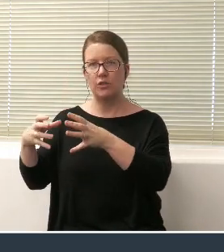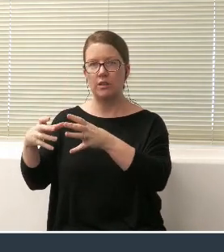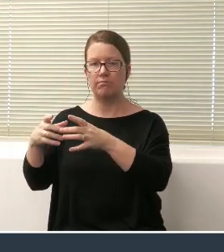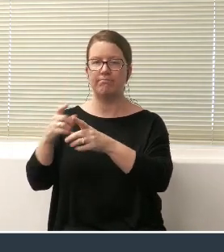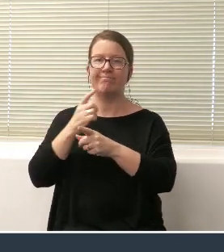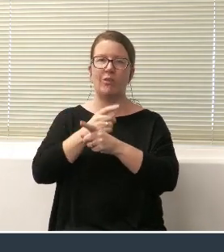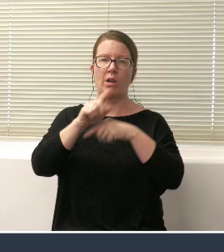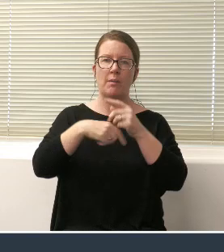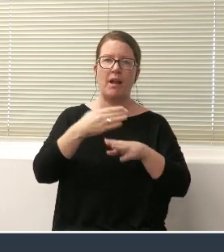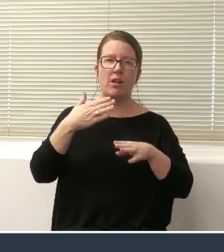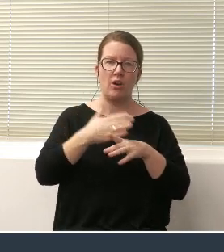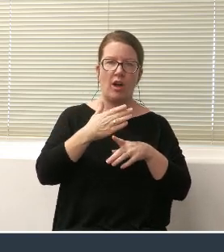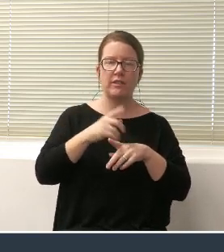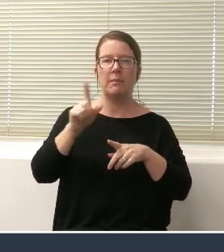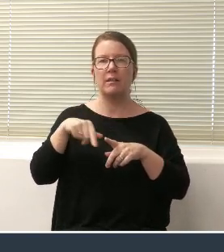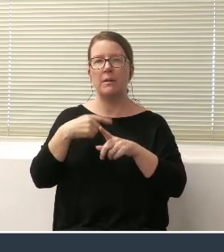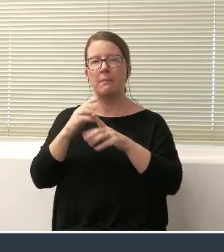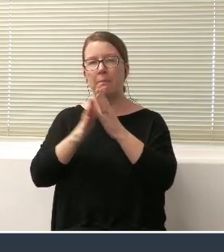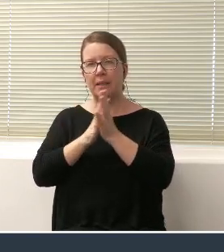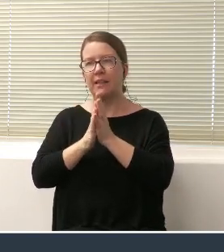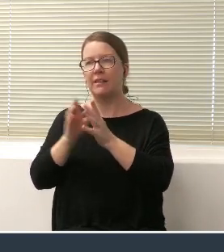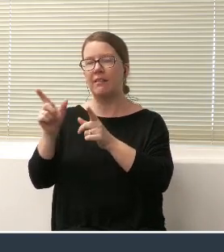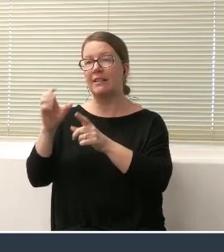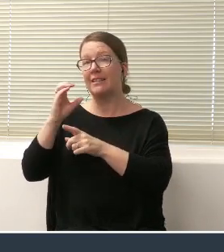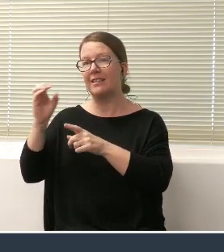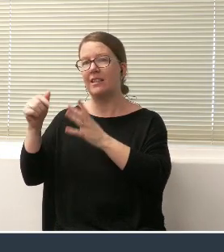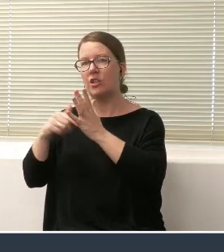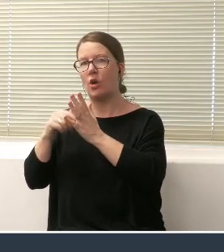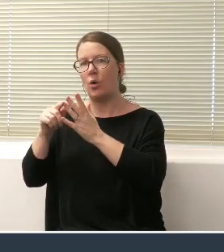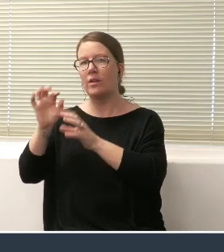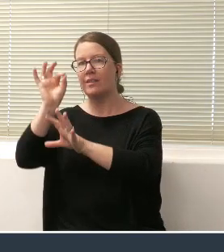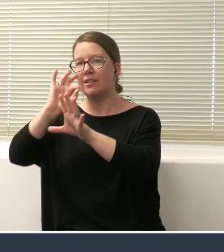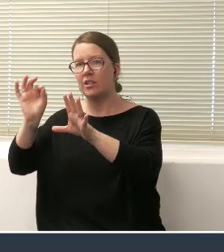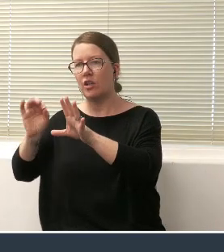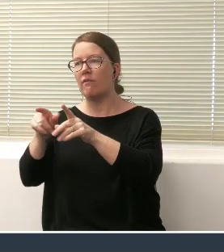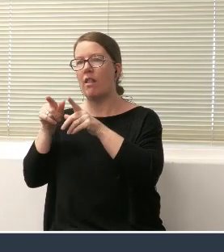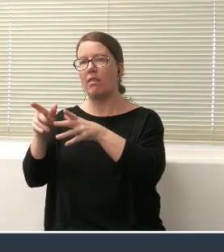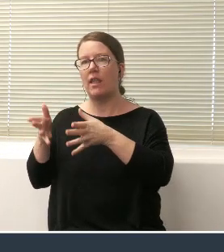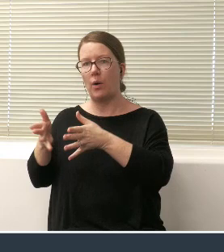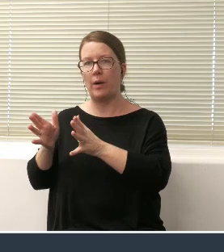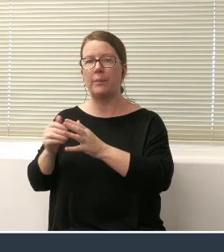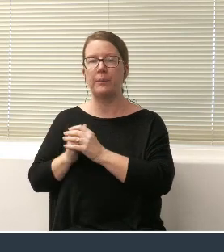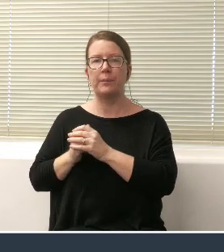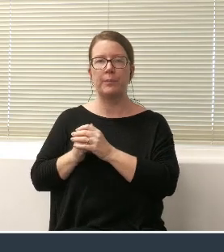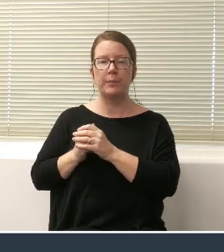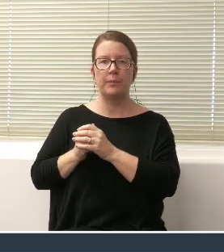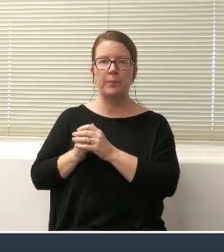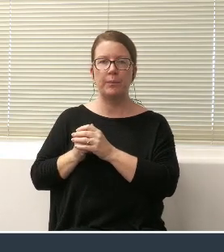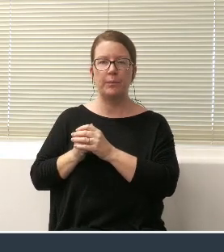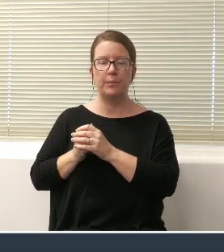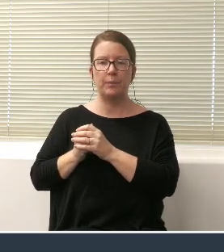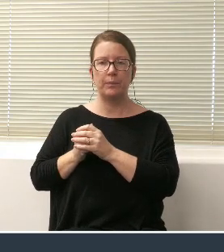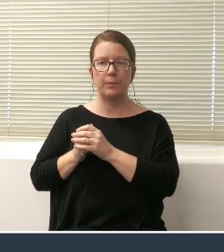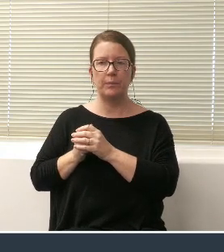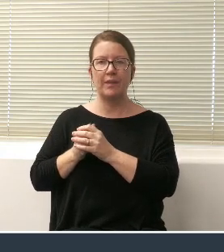And a CCTO is designed for that. Okay. Gary, noting that there were